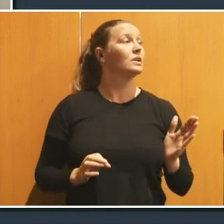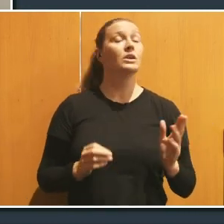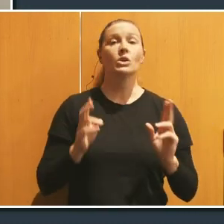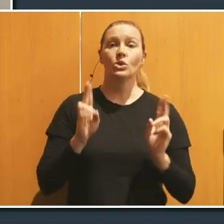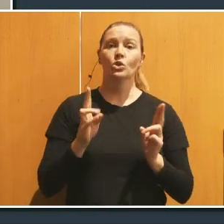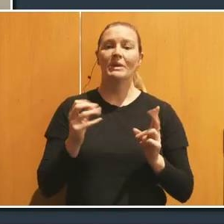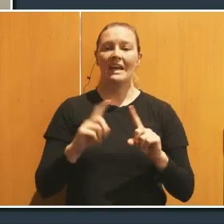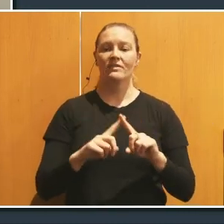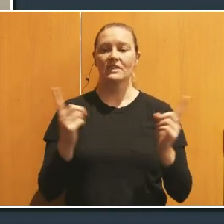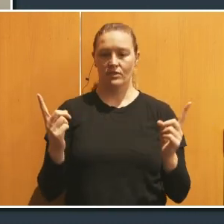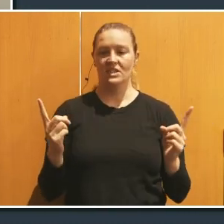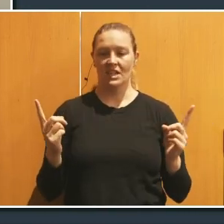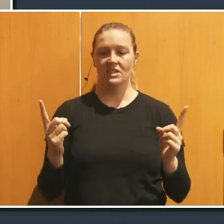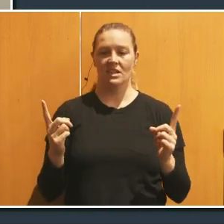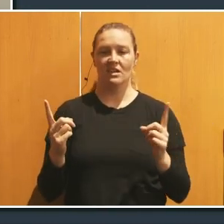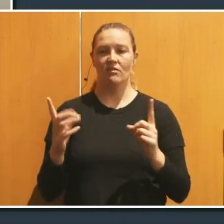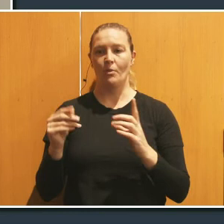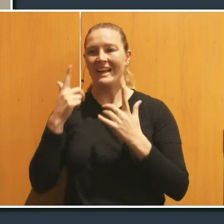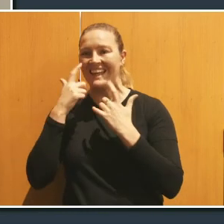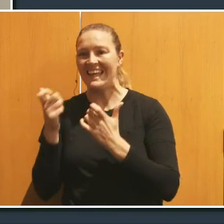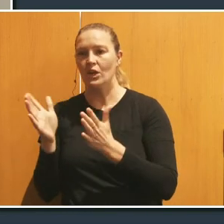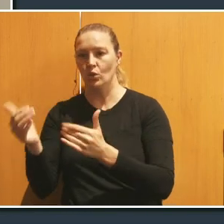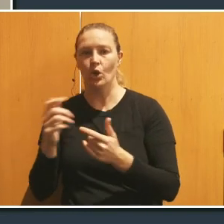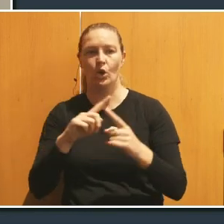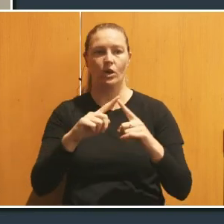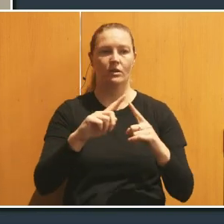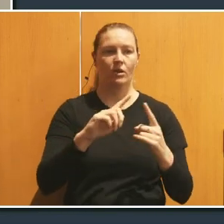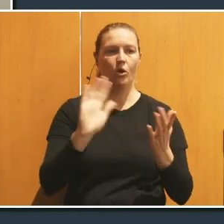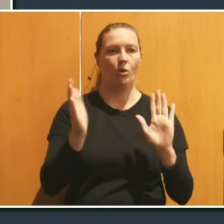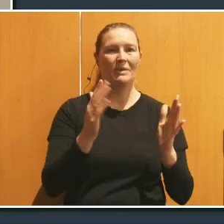in the unit typology, so a care unit versus an independent unit.